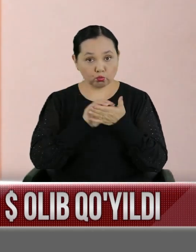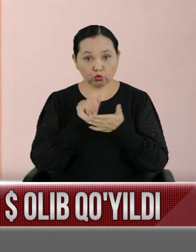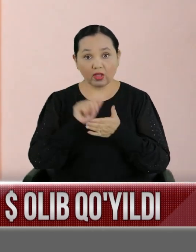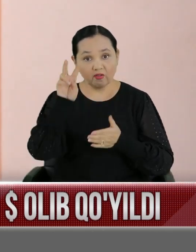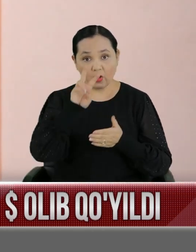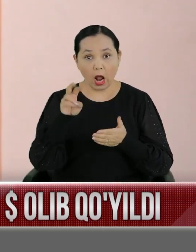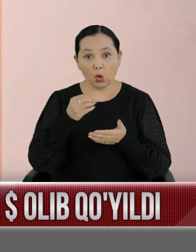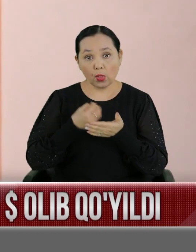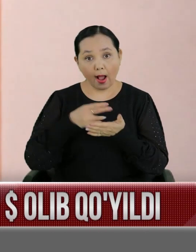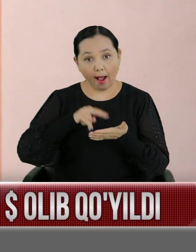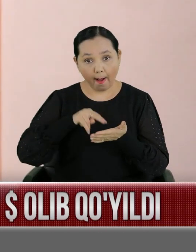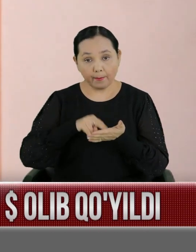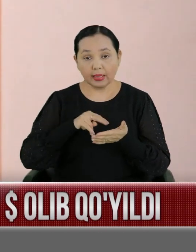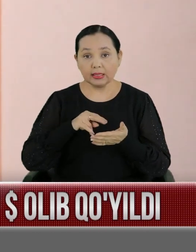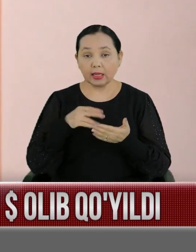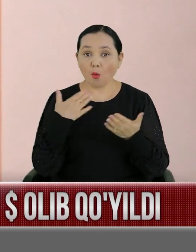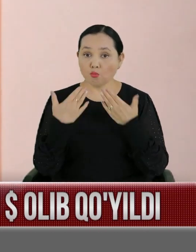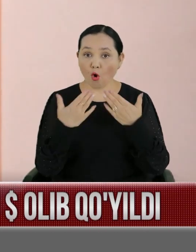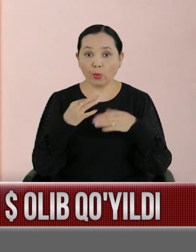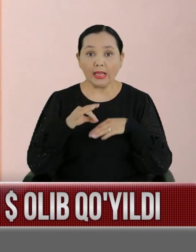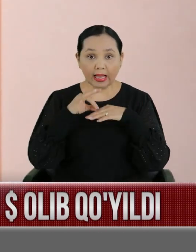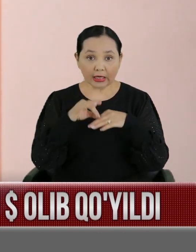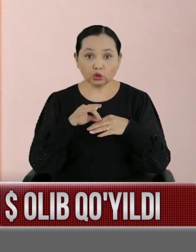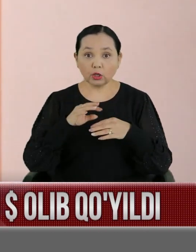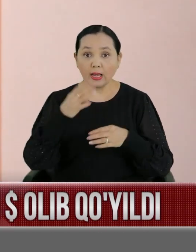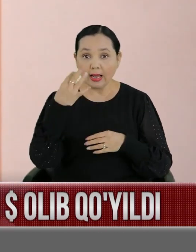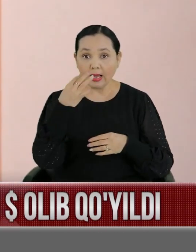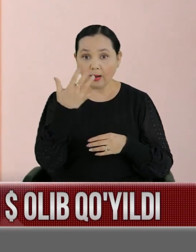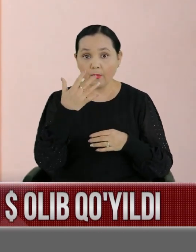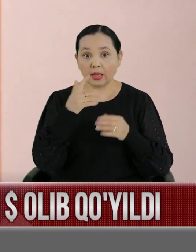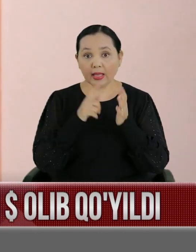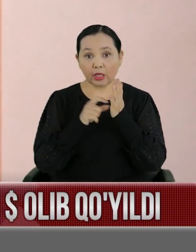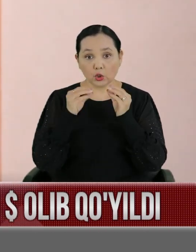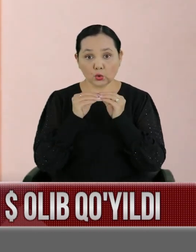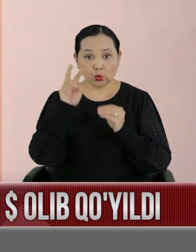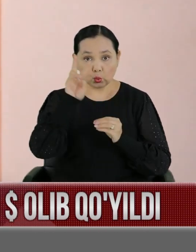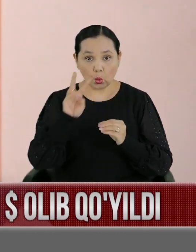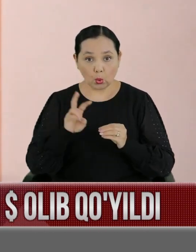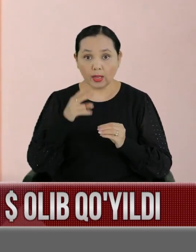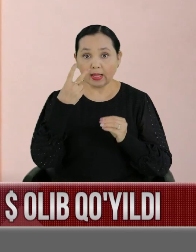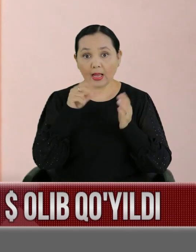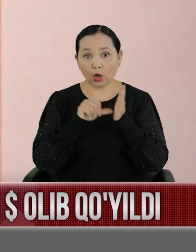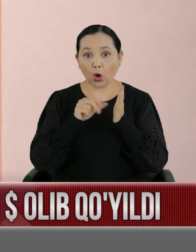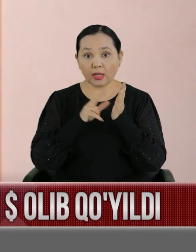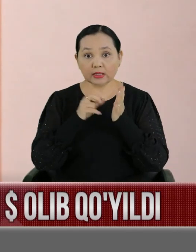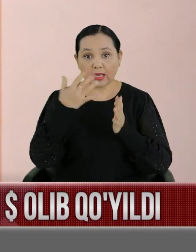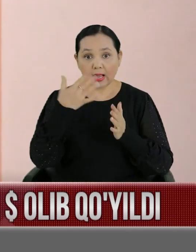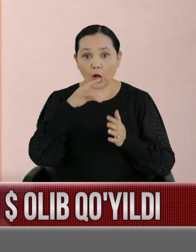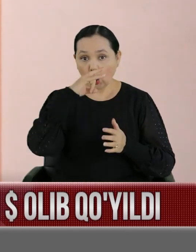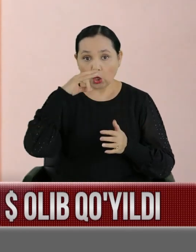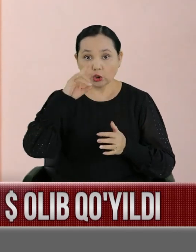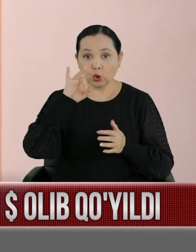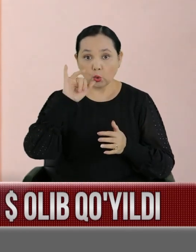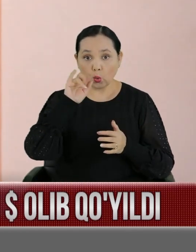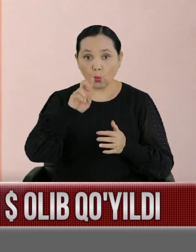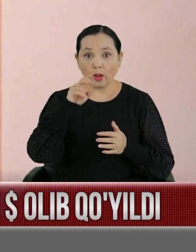valyuta qimmatliklarini muomalaga kiritish uchun mo'ljallangan 45710 AQSh dollari, 26850 Rossiya